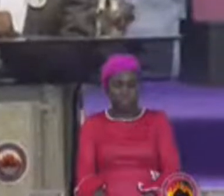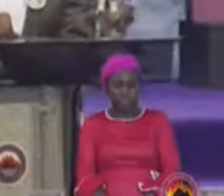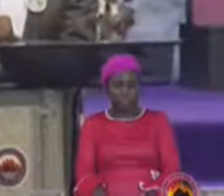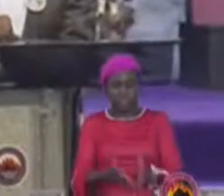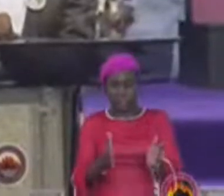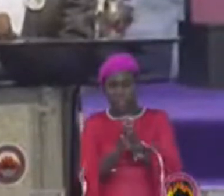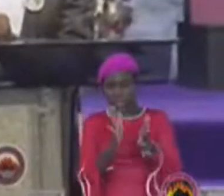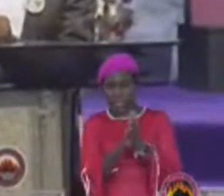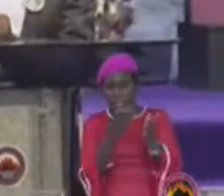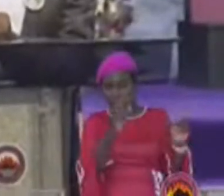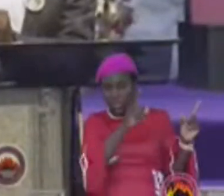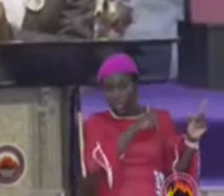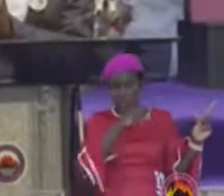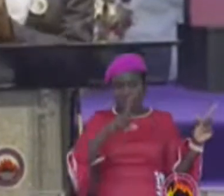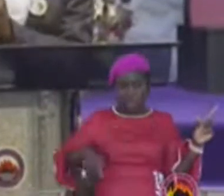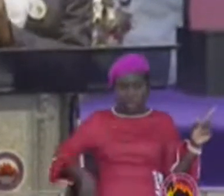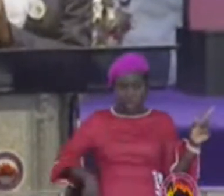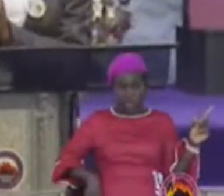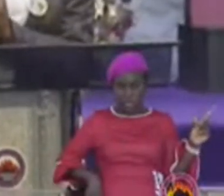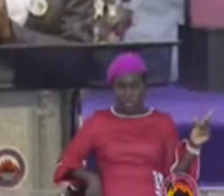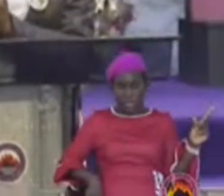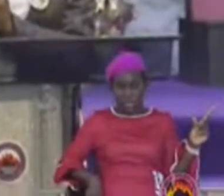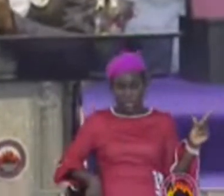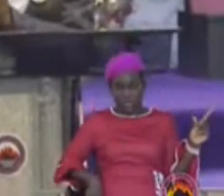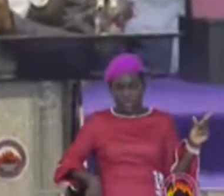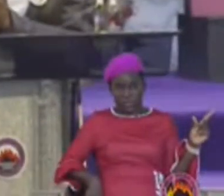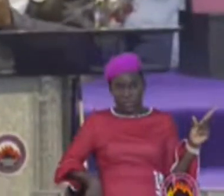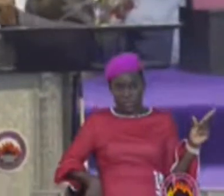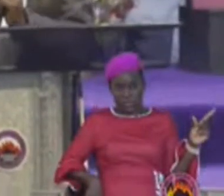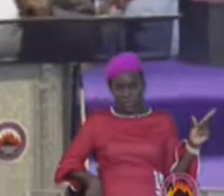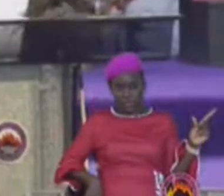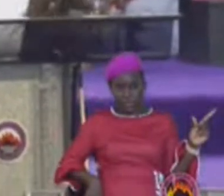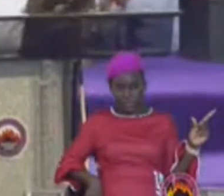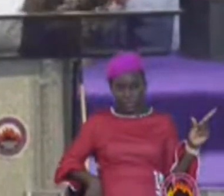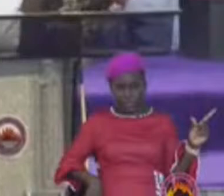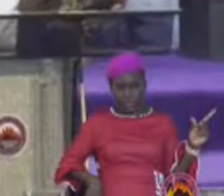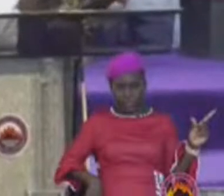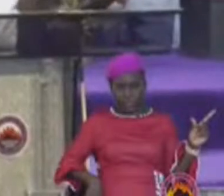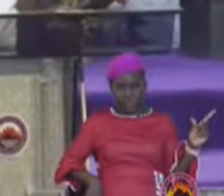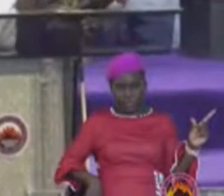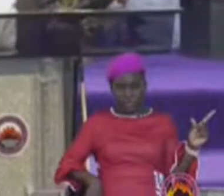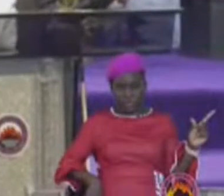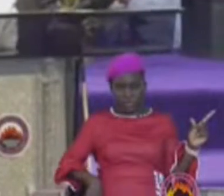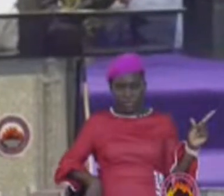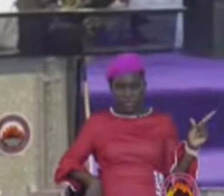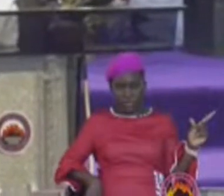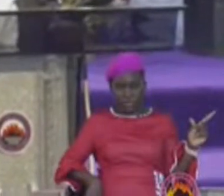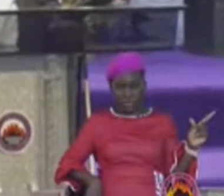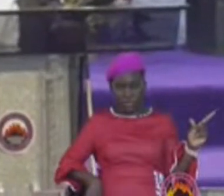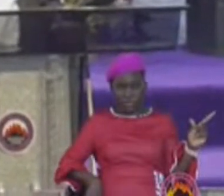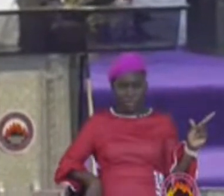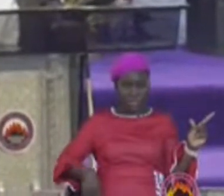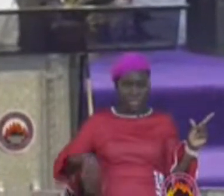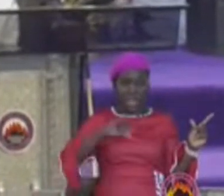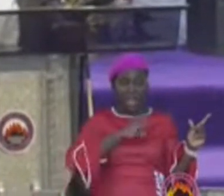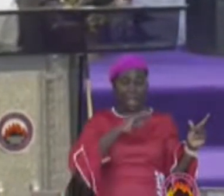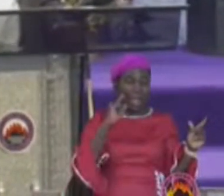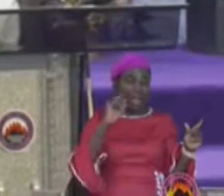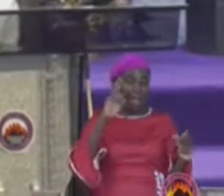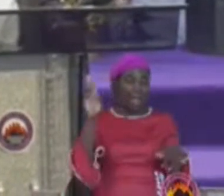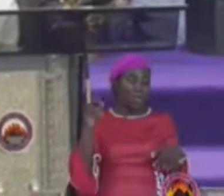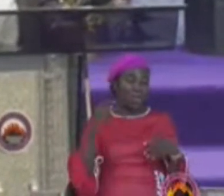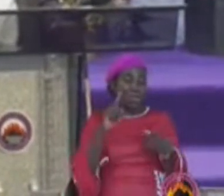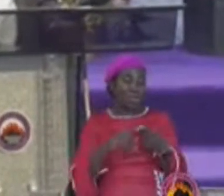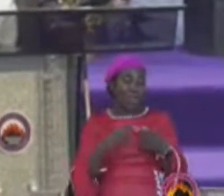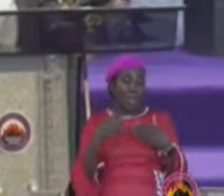Praise the Lord. I've been having terrible pains. My name is Bumishi Juade. Terrible pains on my